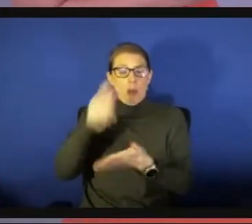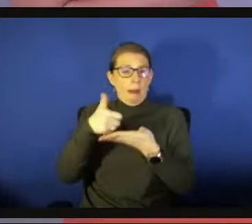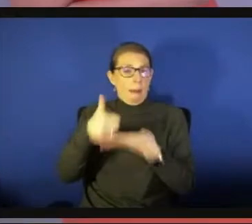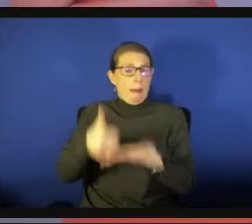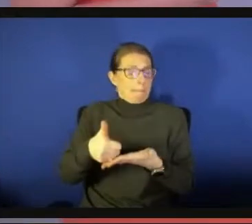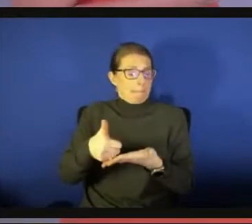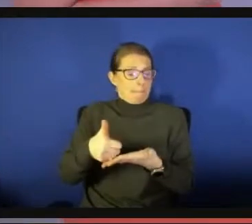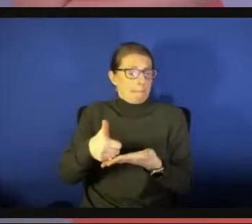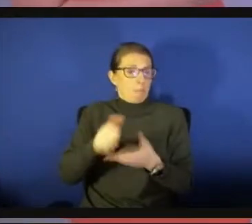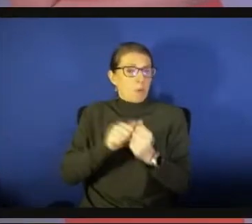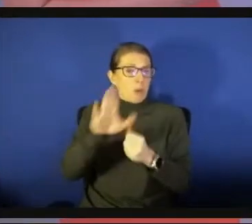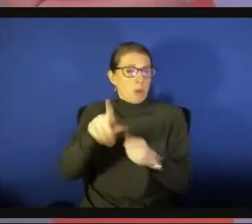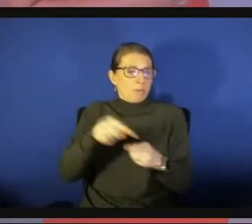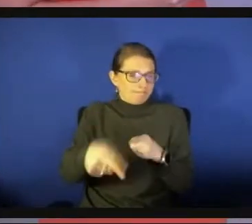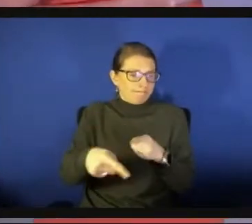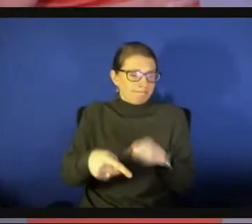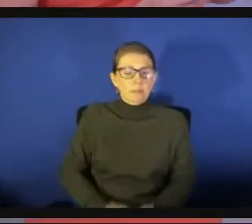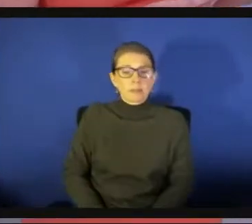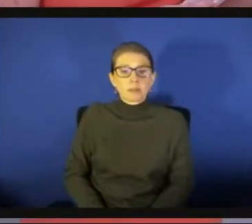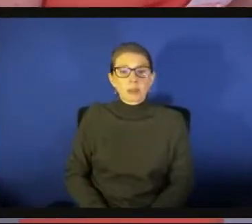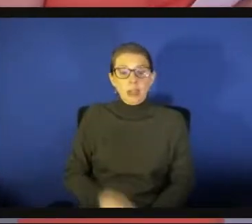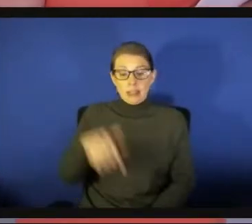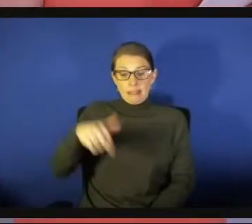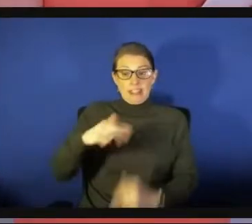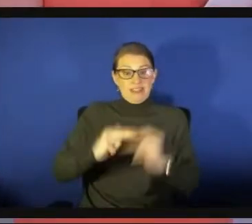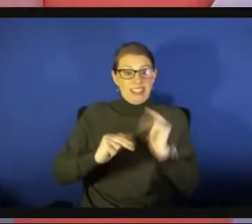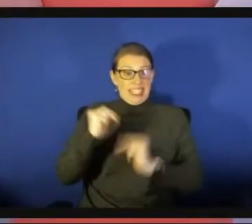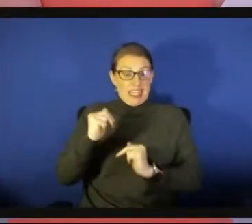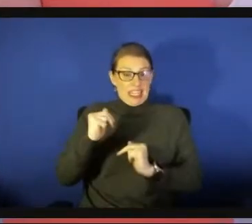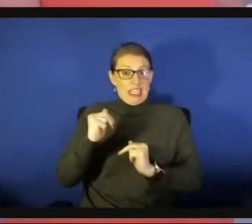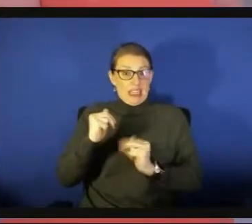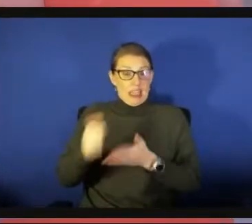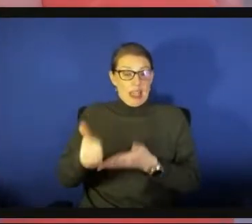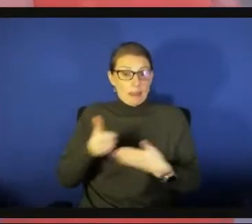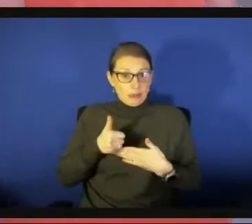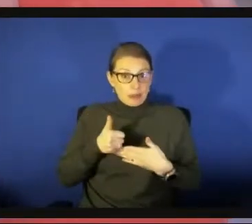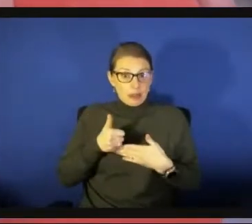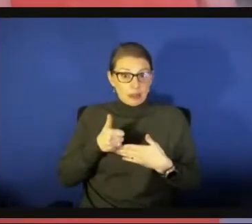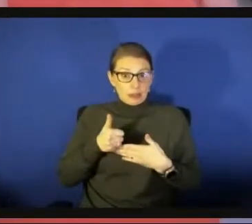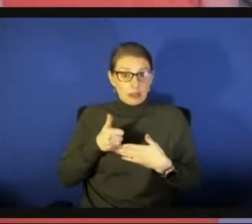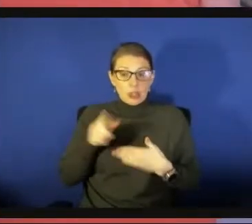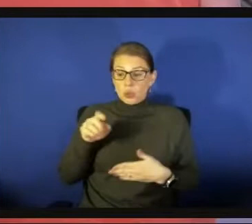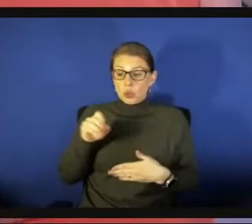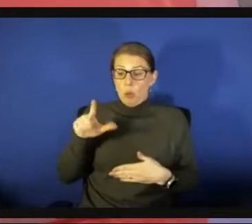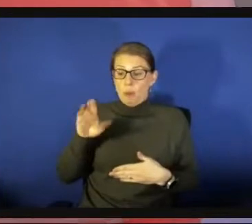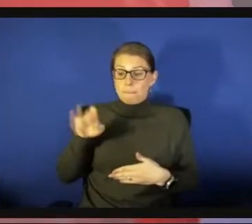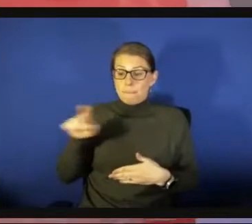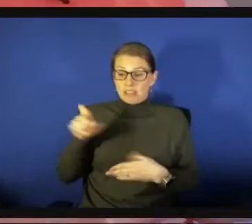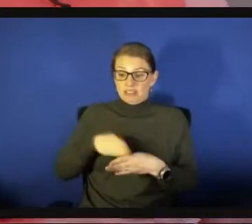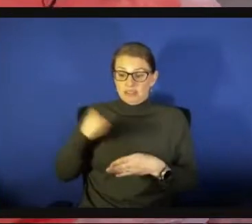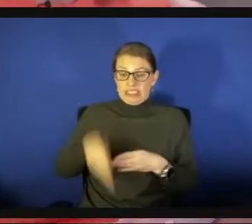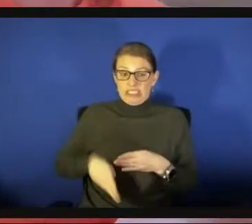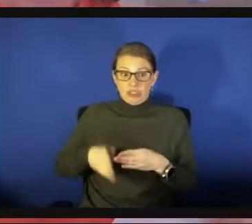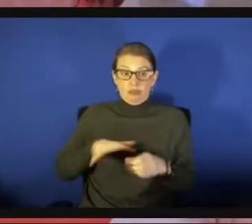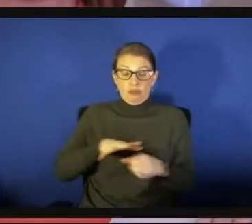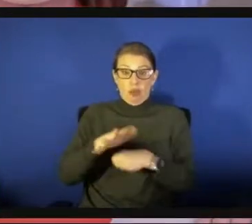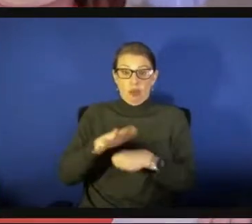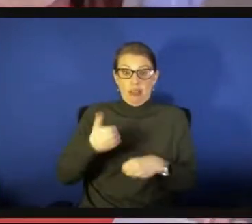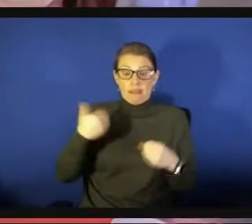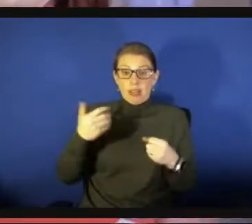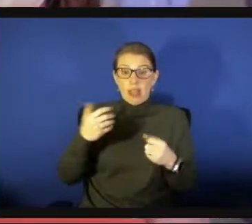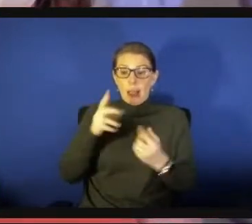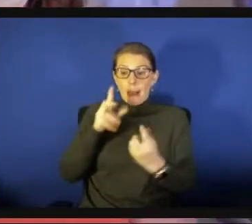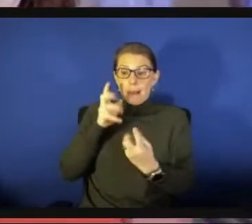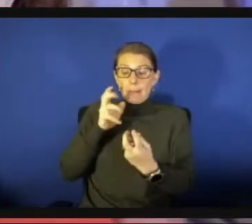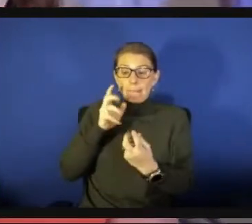that this facility helps me do is that it completes my toolbox. When I see a patient, I need to match the